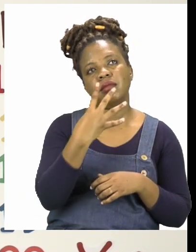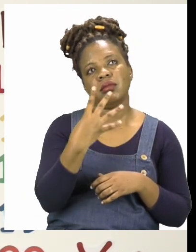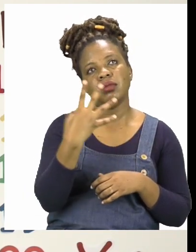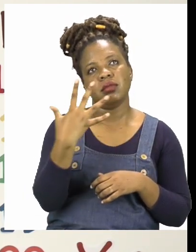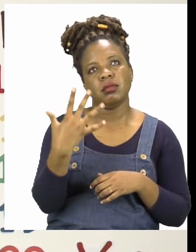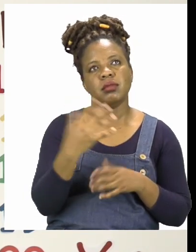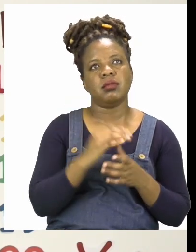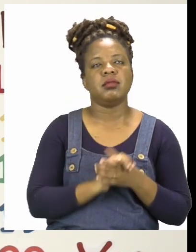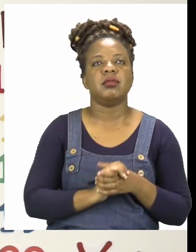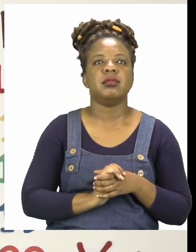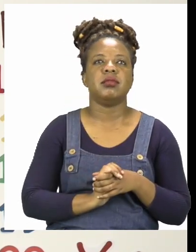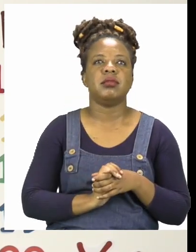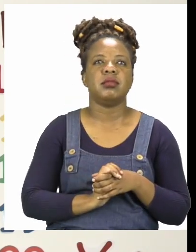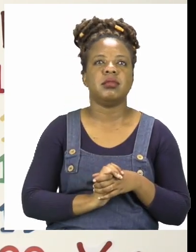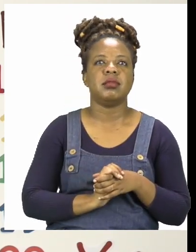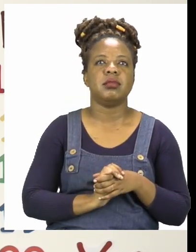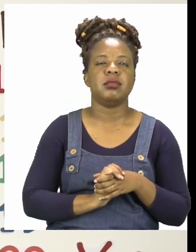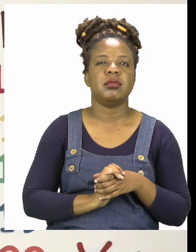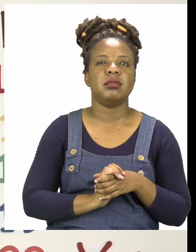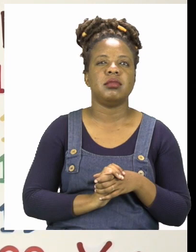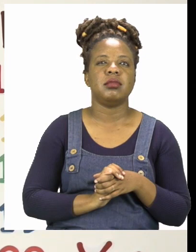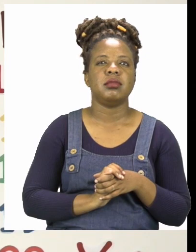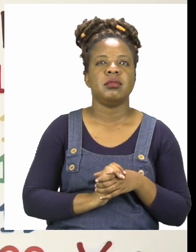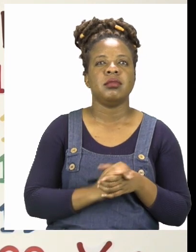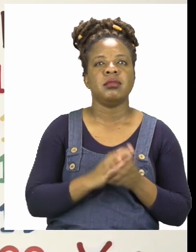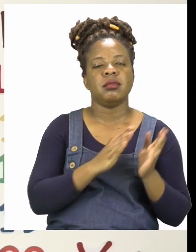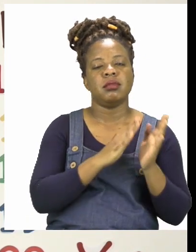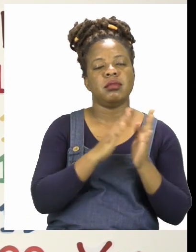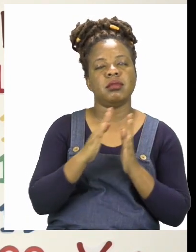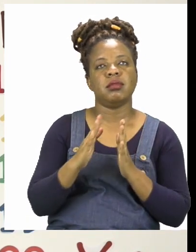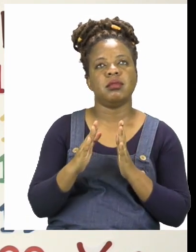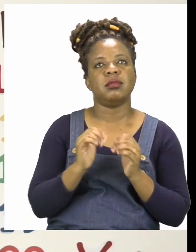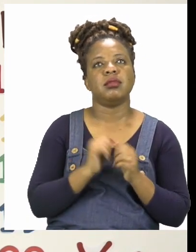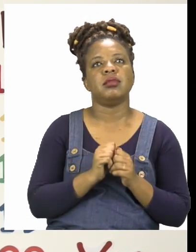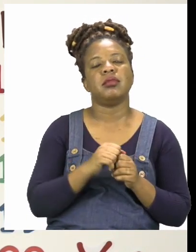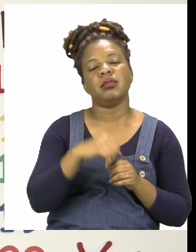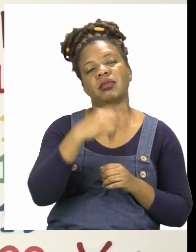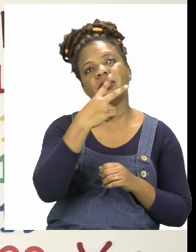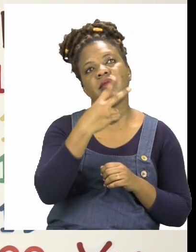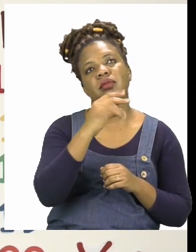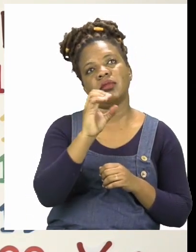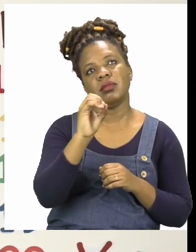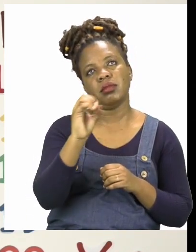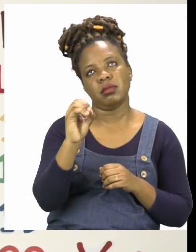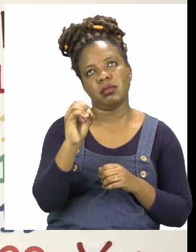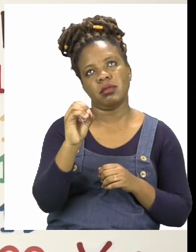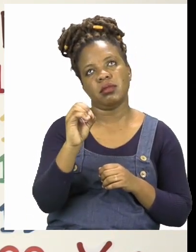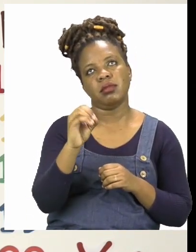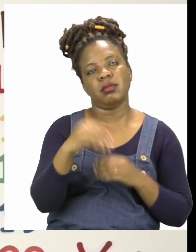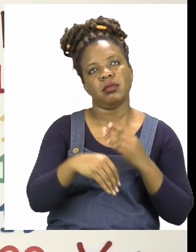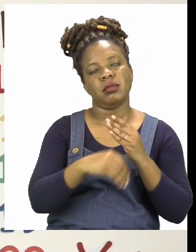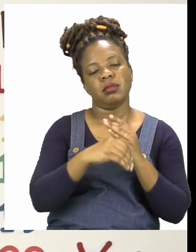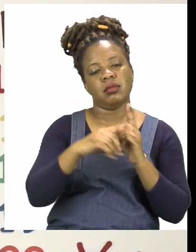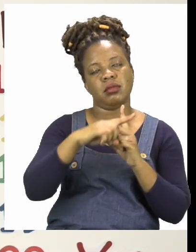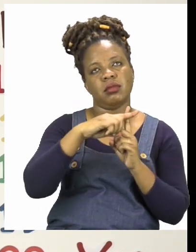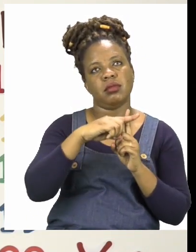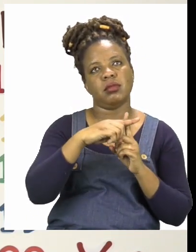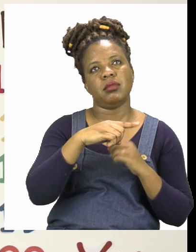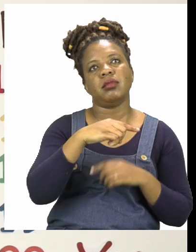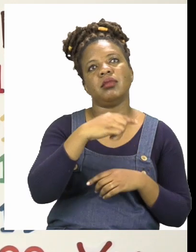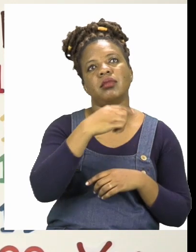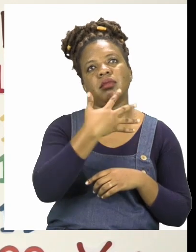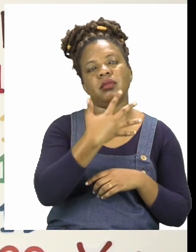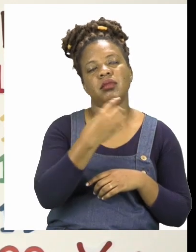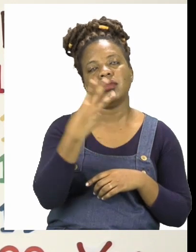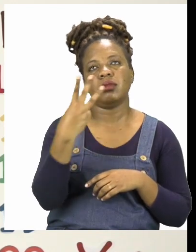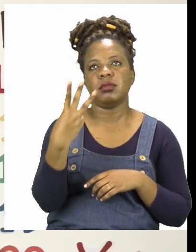145. Now let's move on to our next one. Our next one says 200 plus